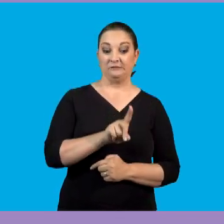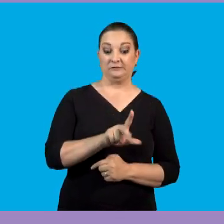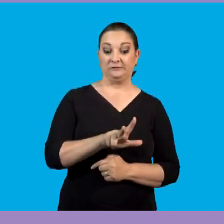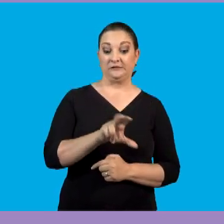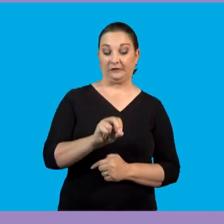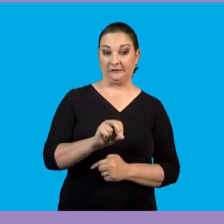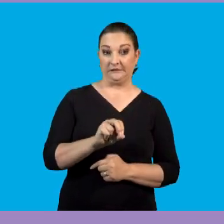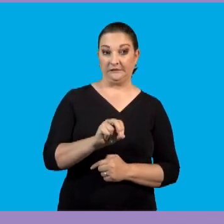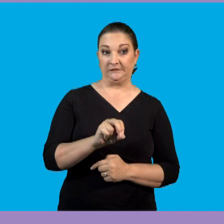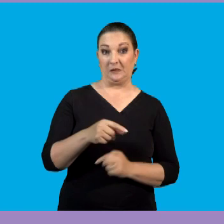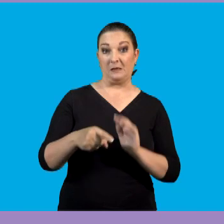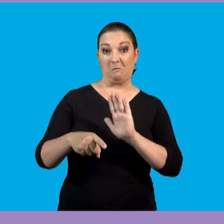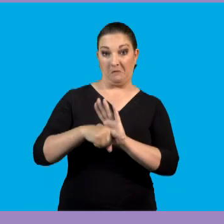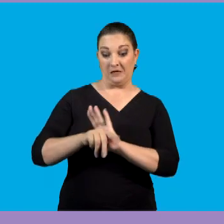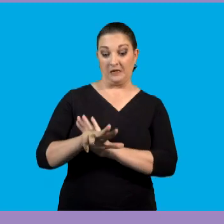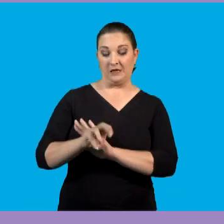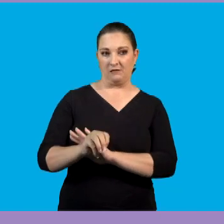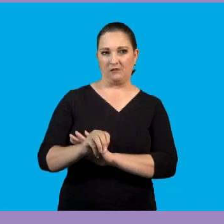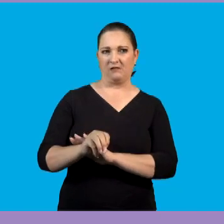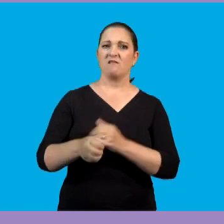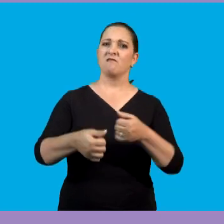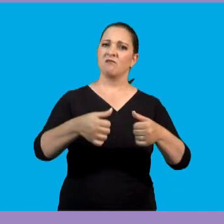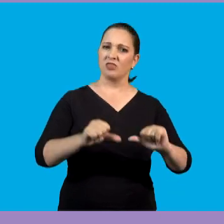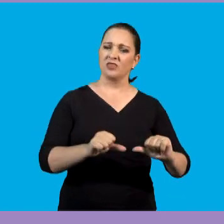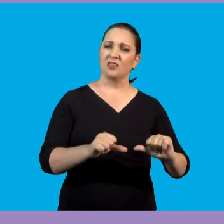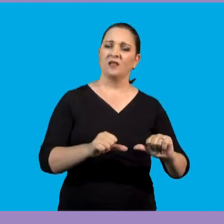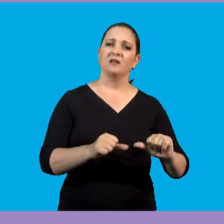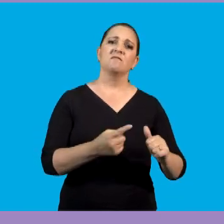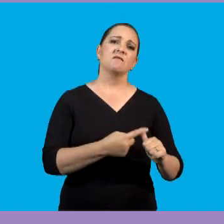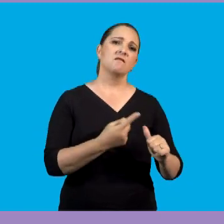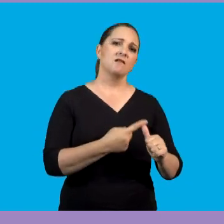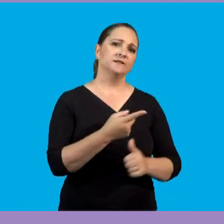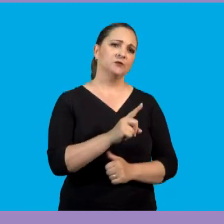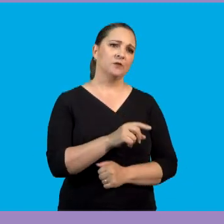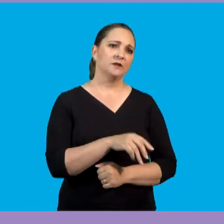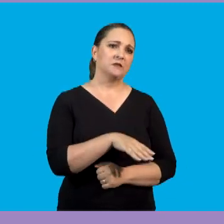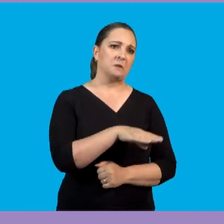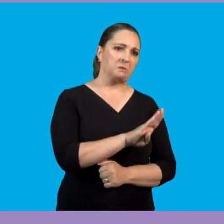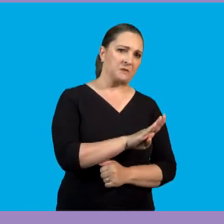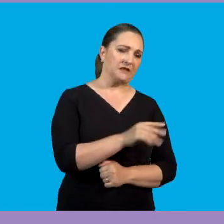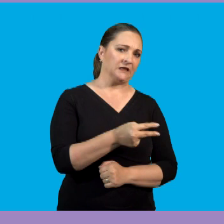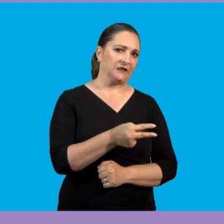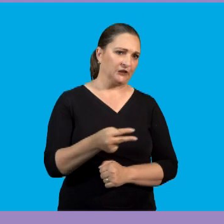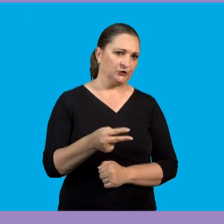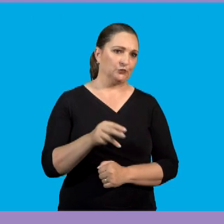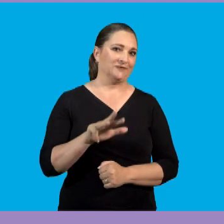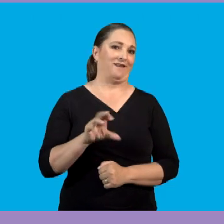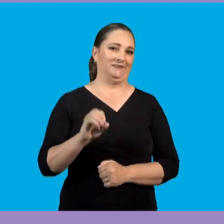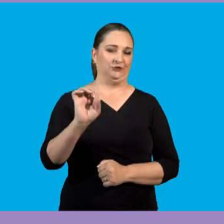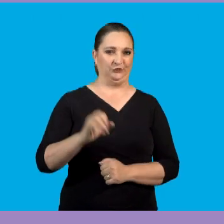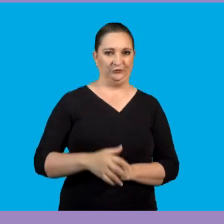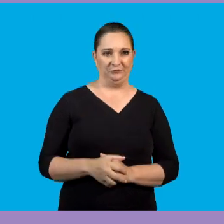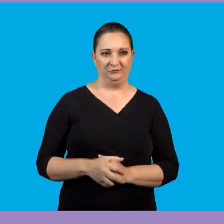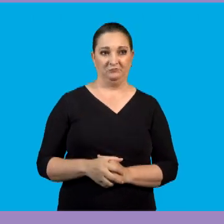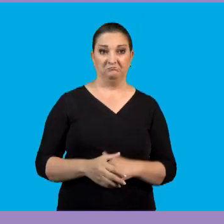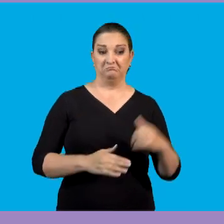of 90 degrees, and that will leave us with 180 degrees minus 90 degrees, which is going to give us